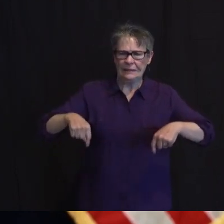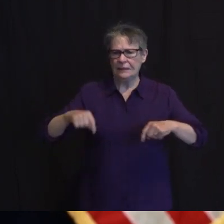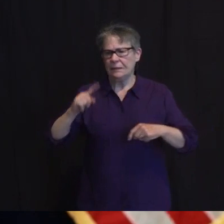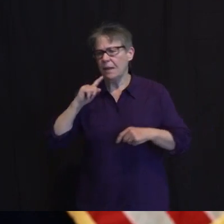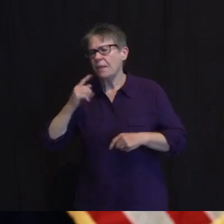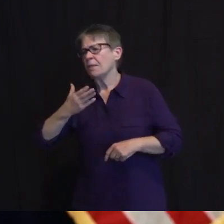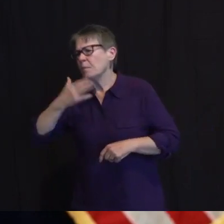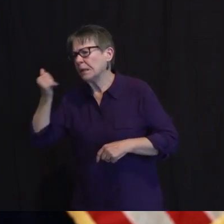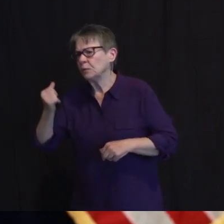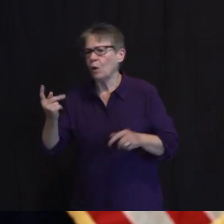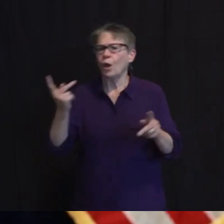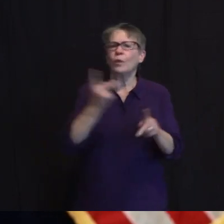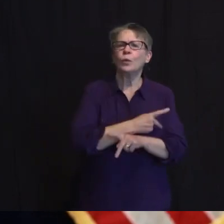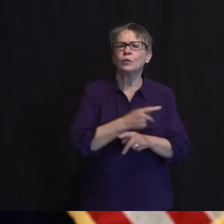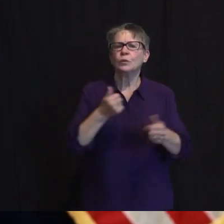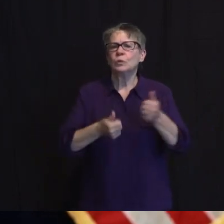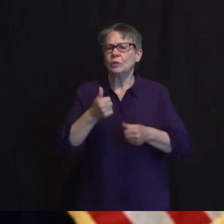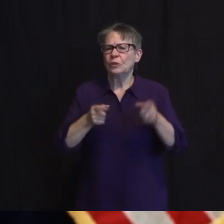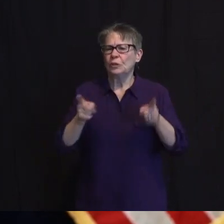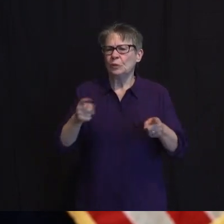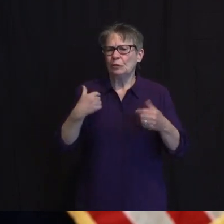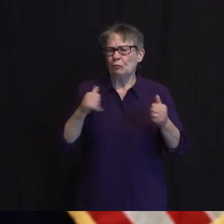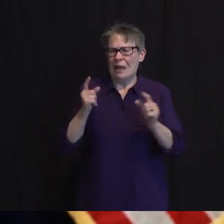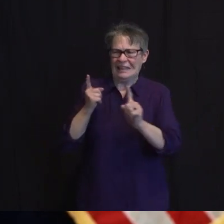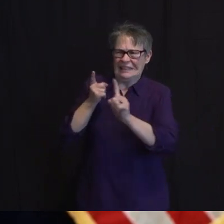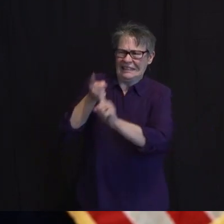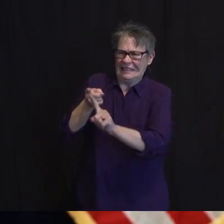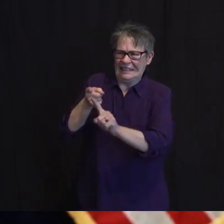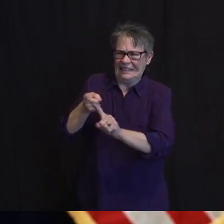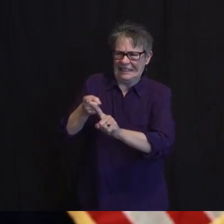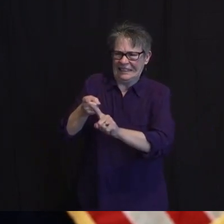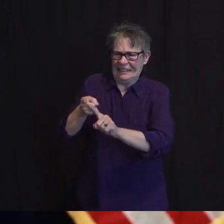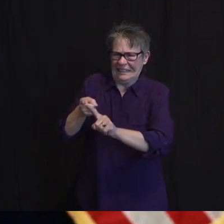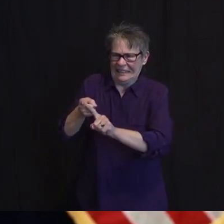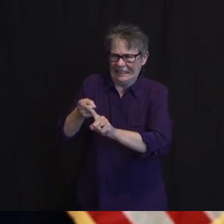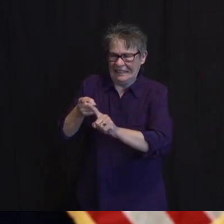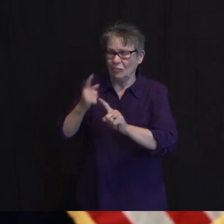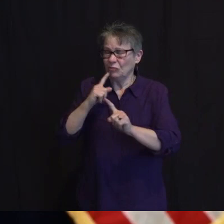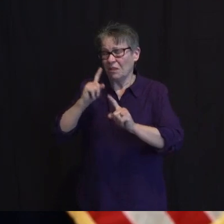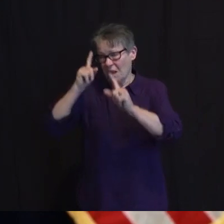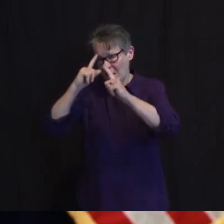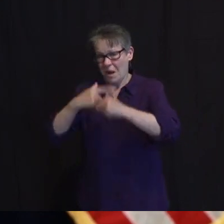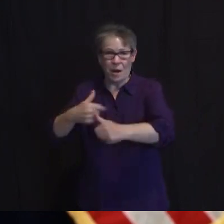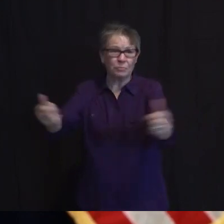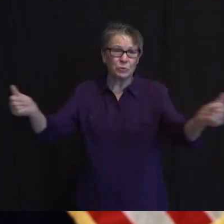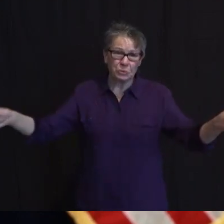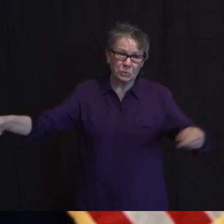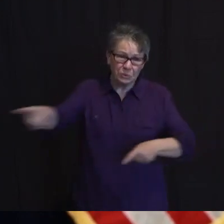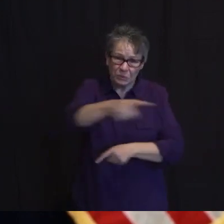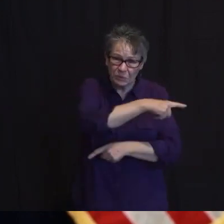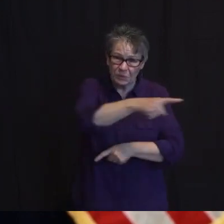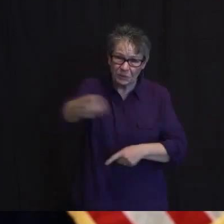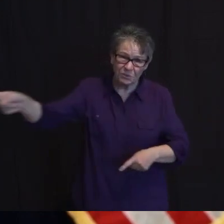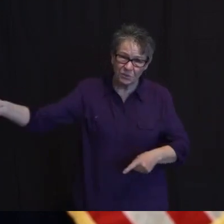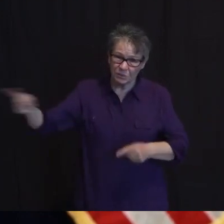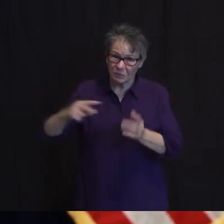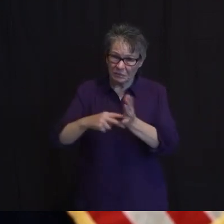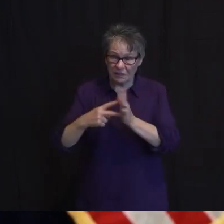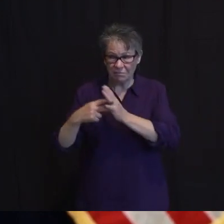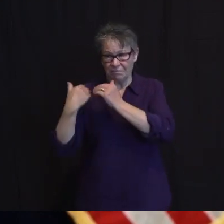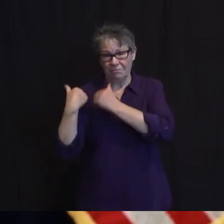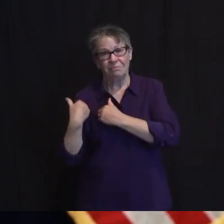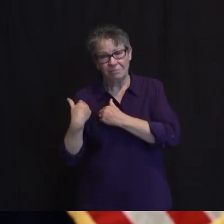largely in our hands. In terms of where we come out on those two options. Obviously, up high